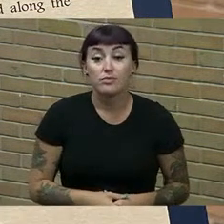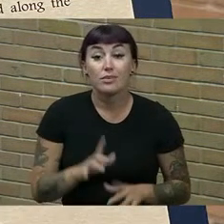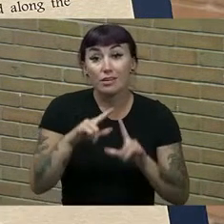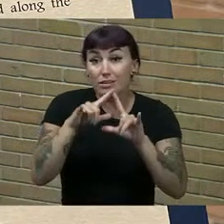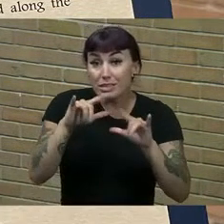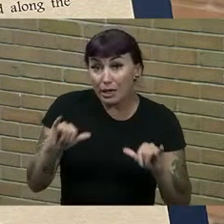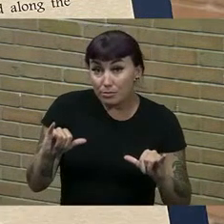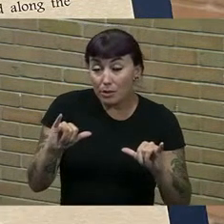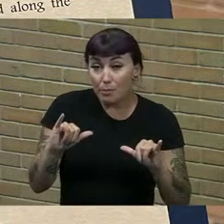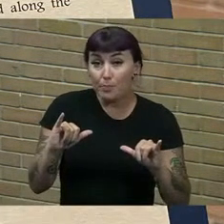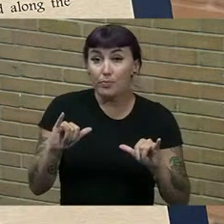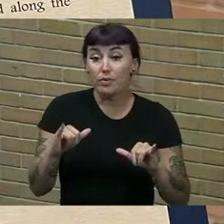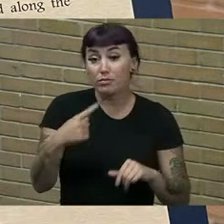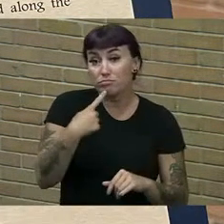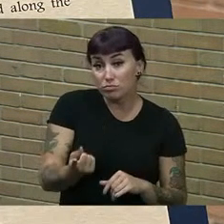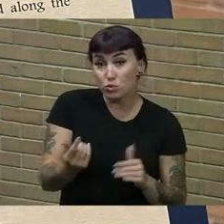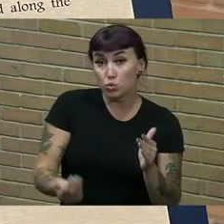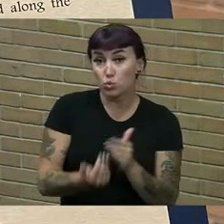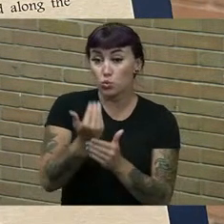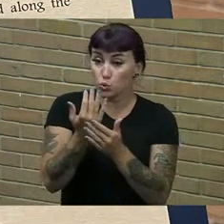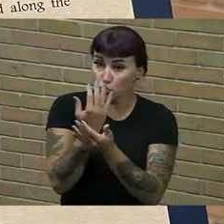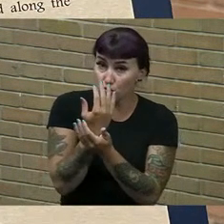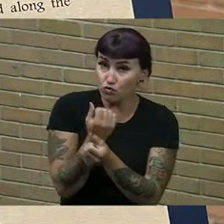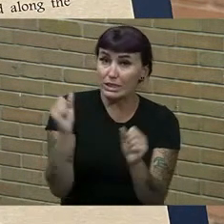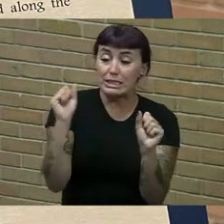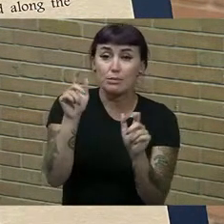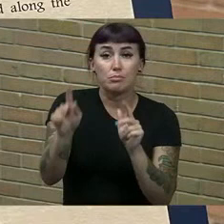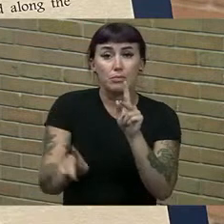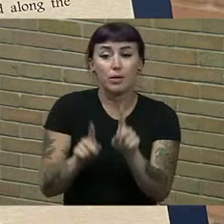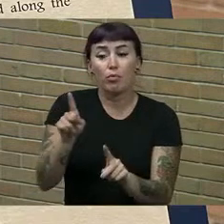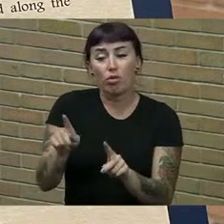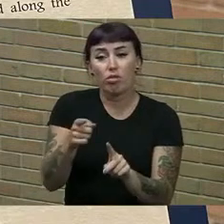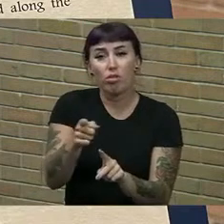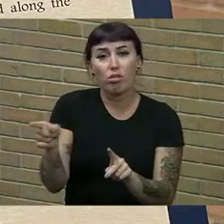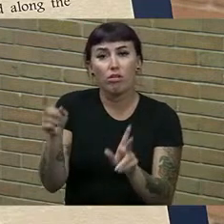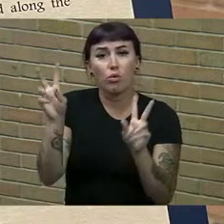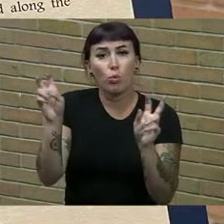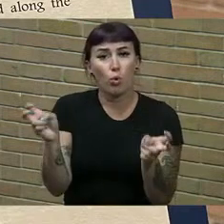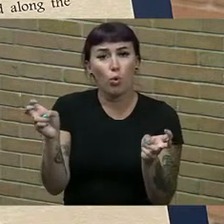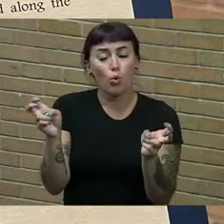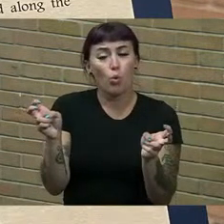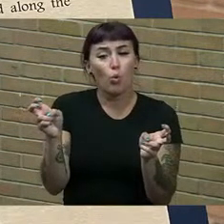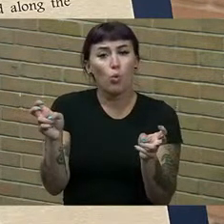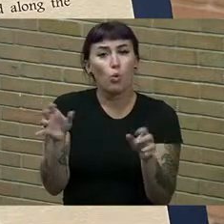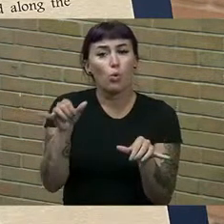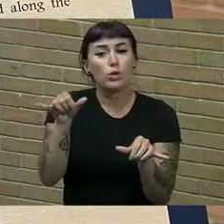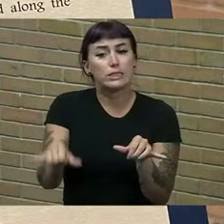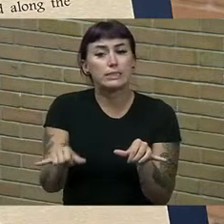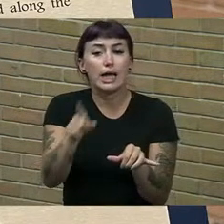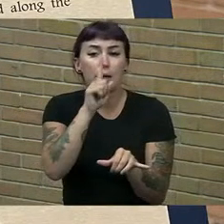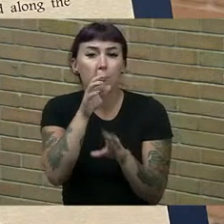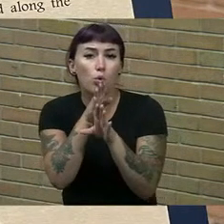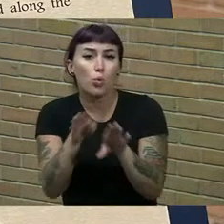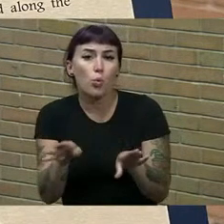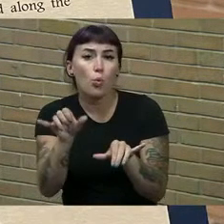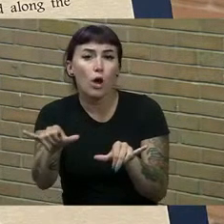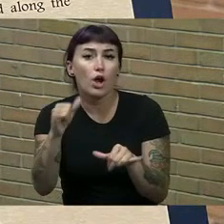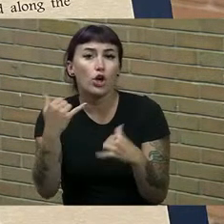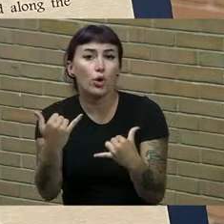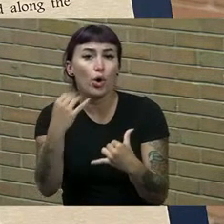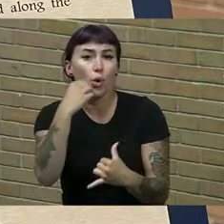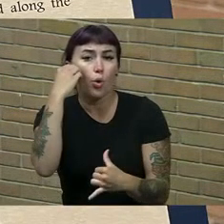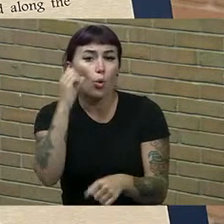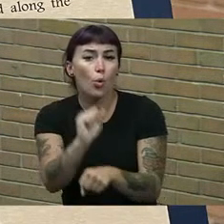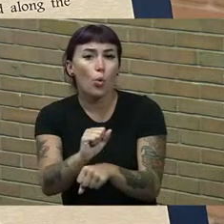same time, told the newly freed people to, quote, remain quietly at their present homes